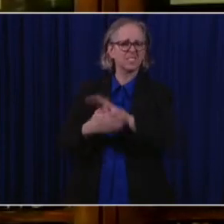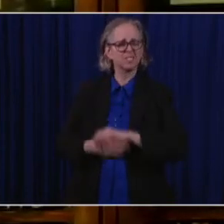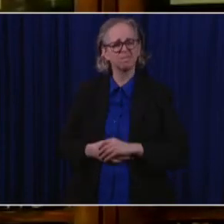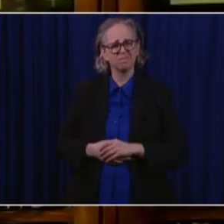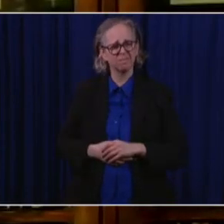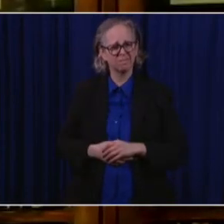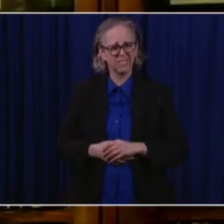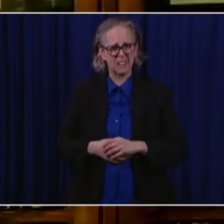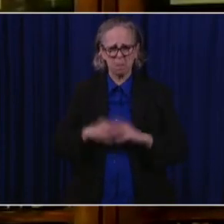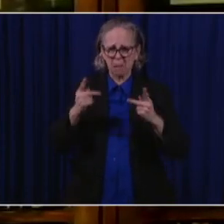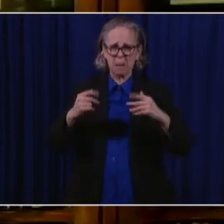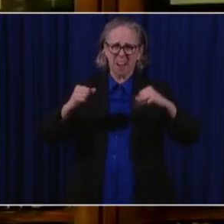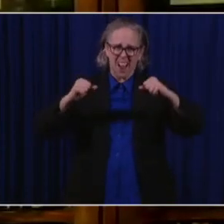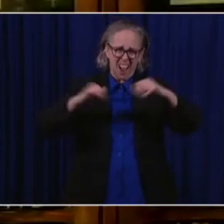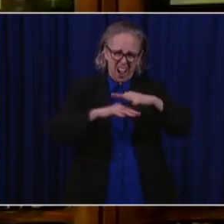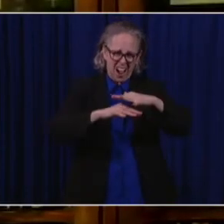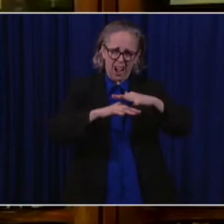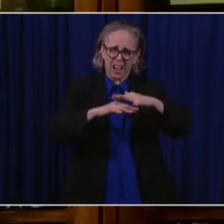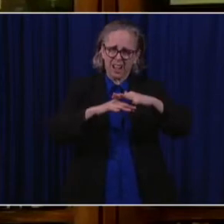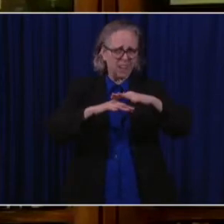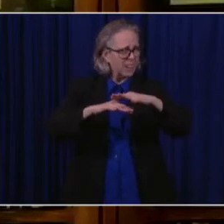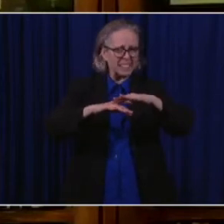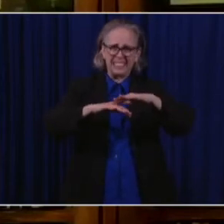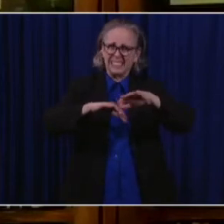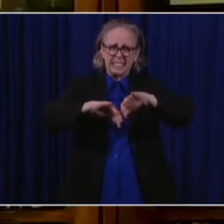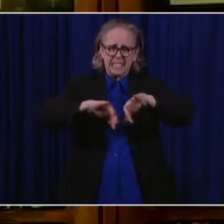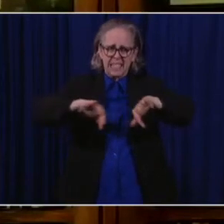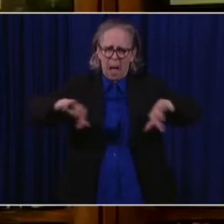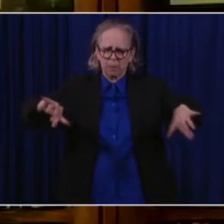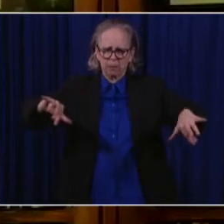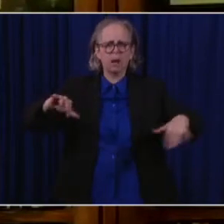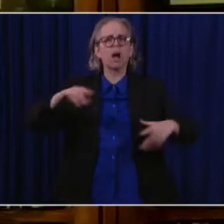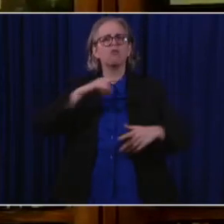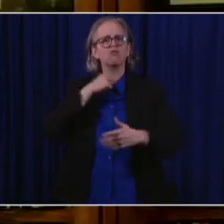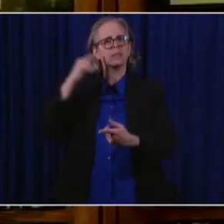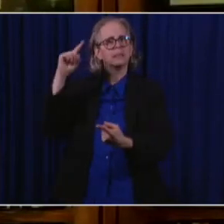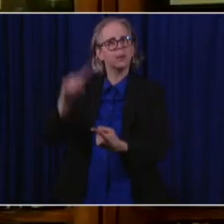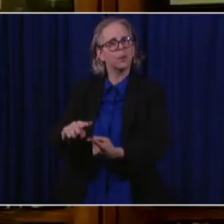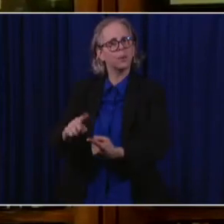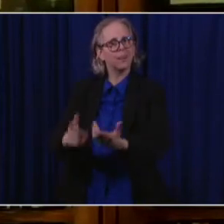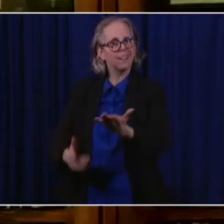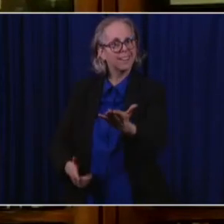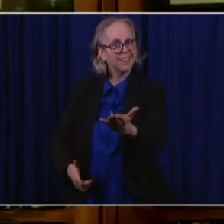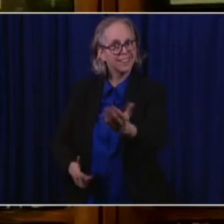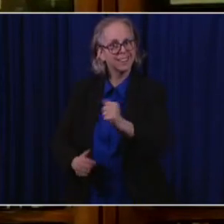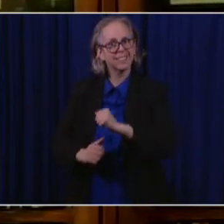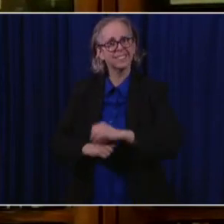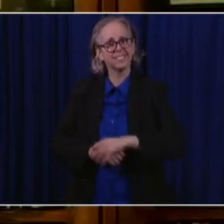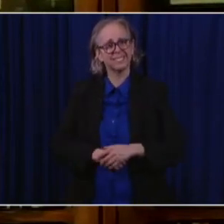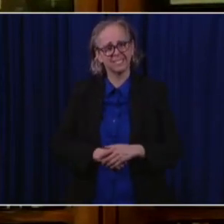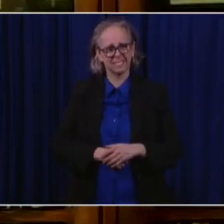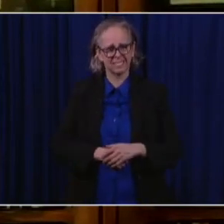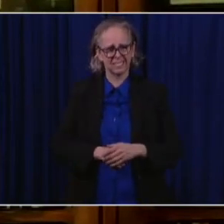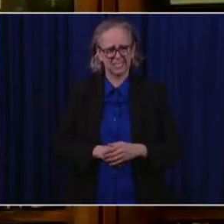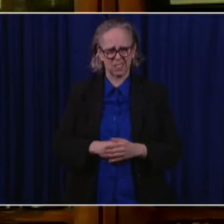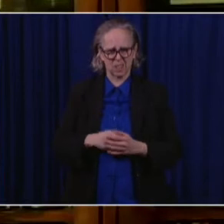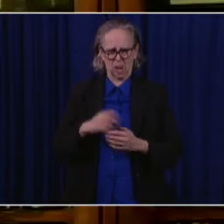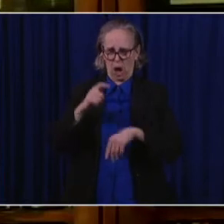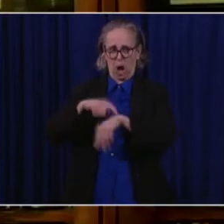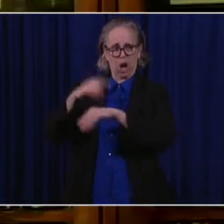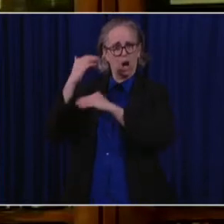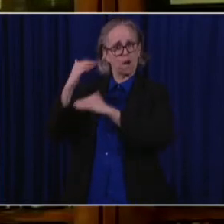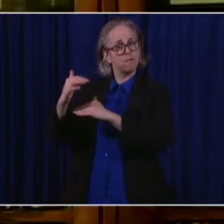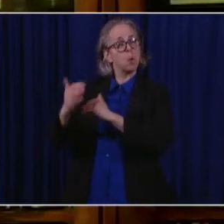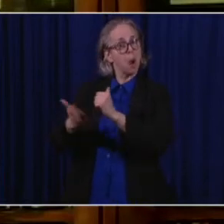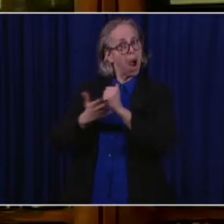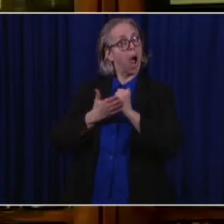transmission of the virus. So that happens to be one way to do that. And it has probably the least negative impact on people's